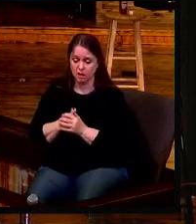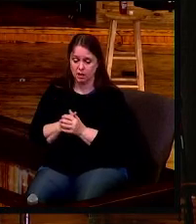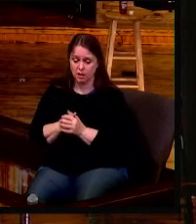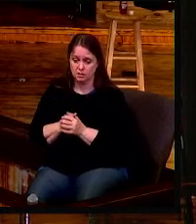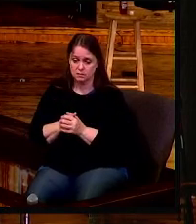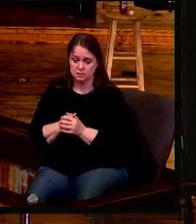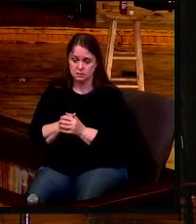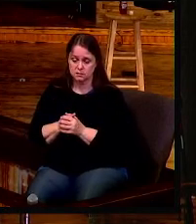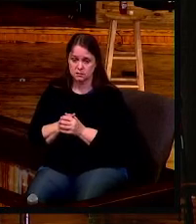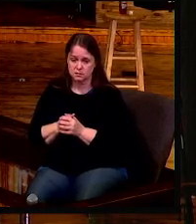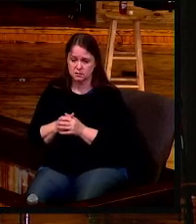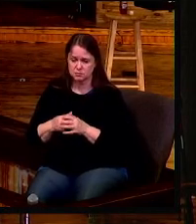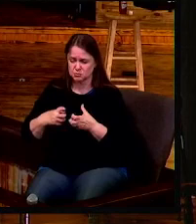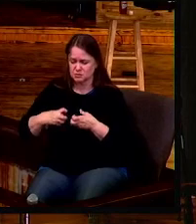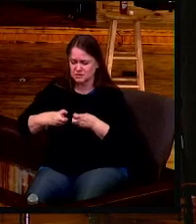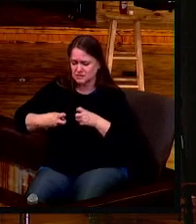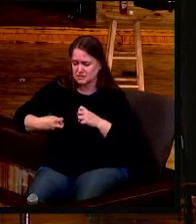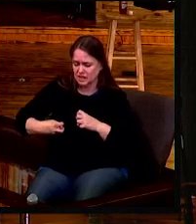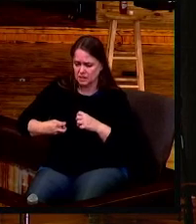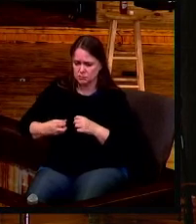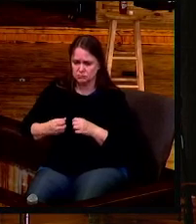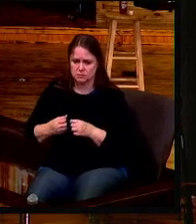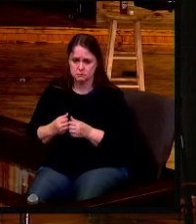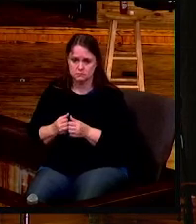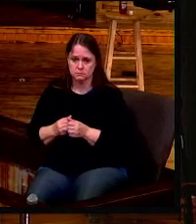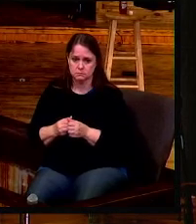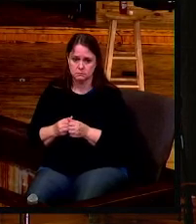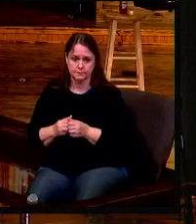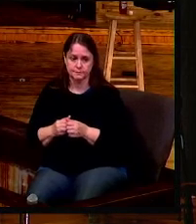with hatred and anger and frustration.